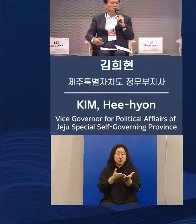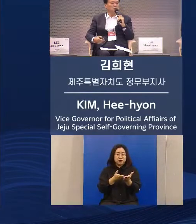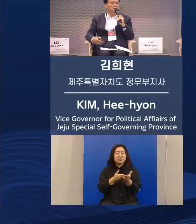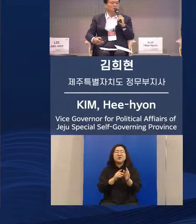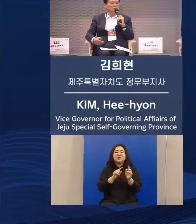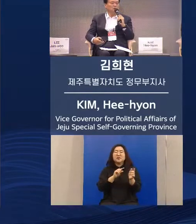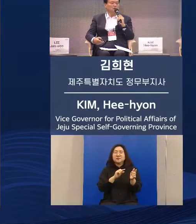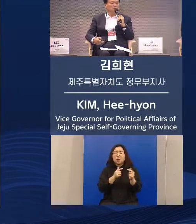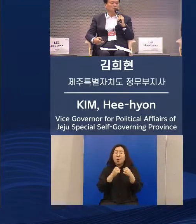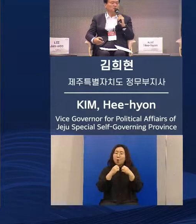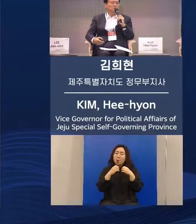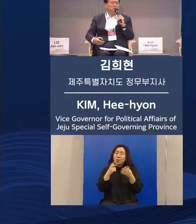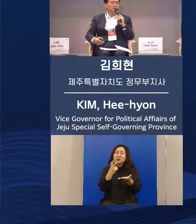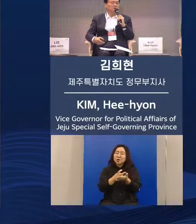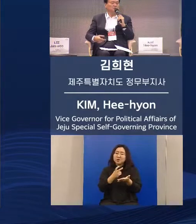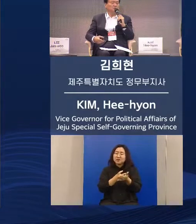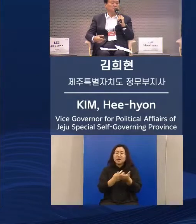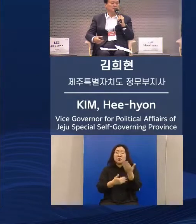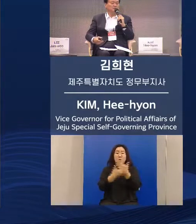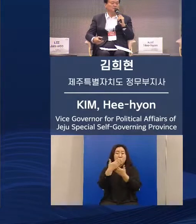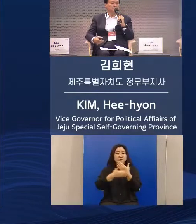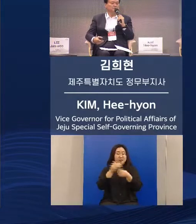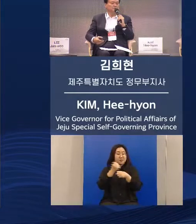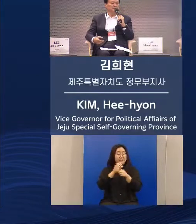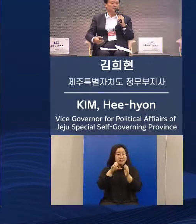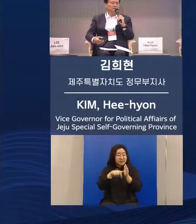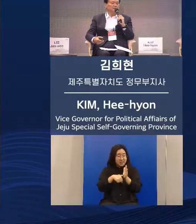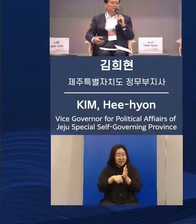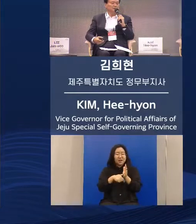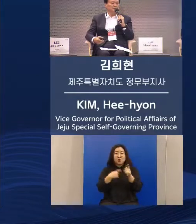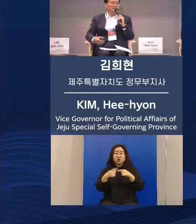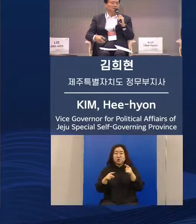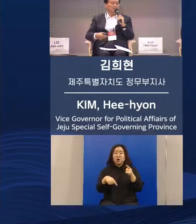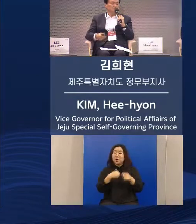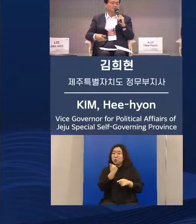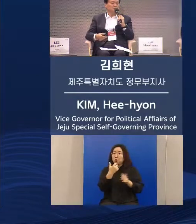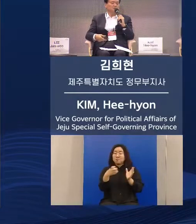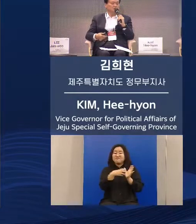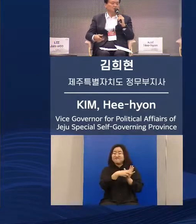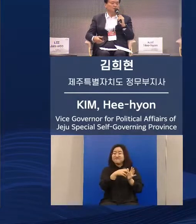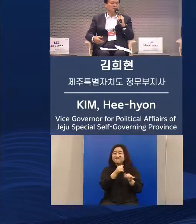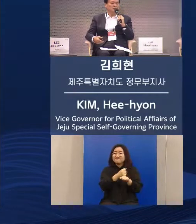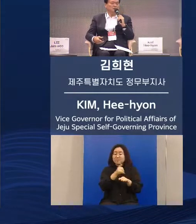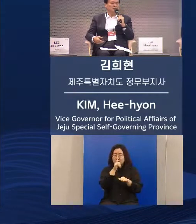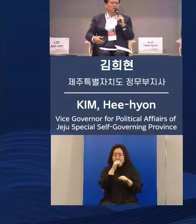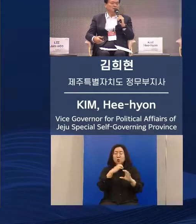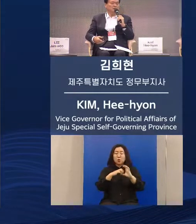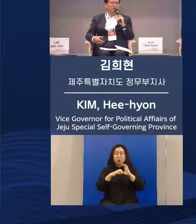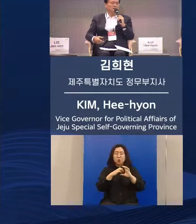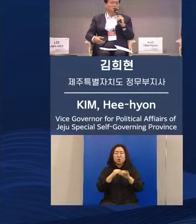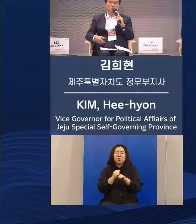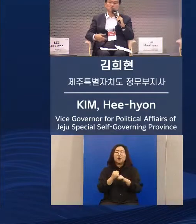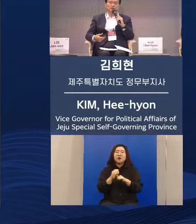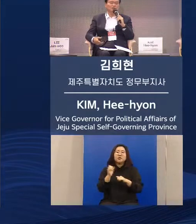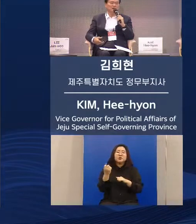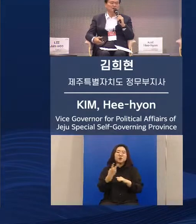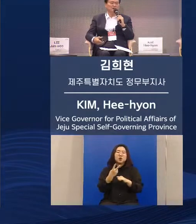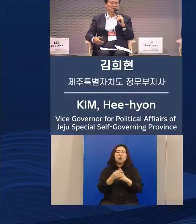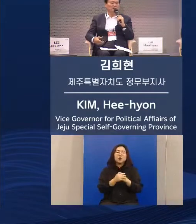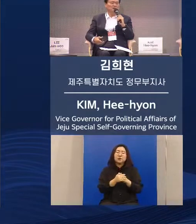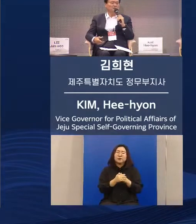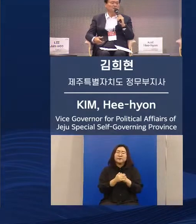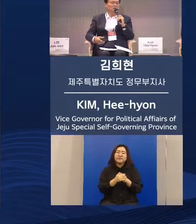And these exclusive interpreters have various tasks, including major briefing live for the provincial government, provincial promotional